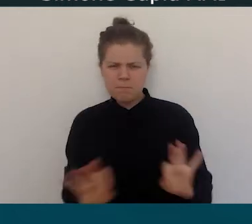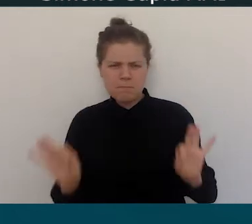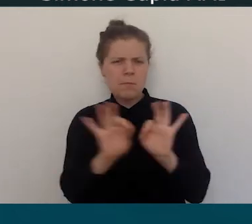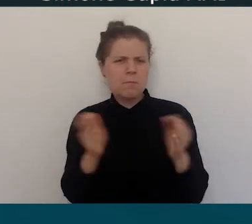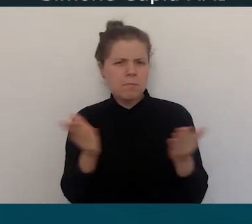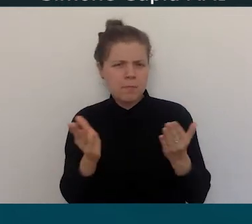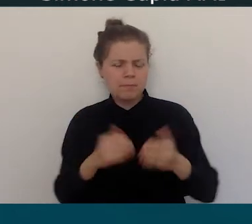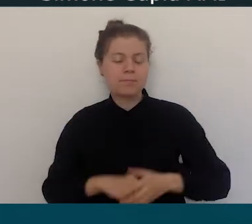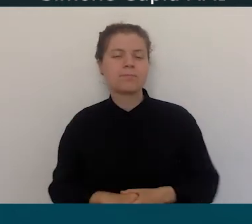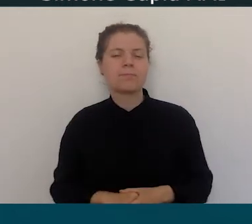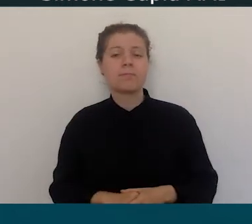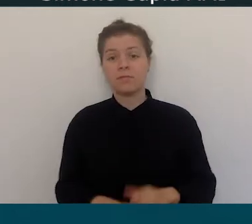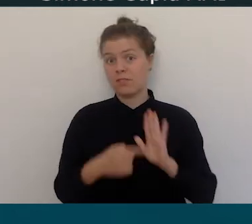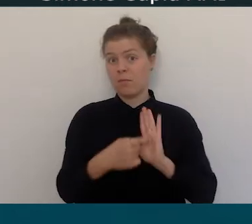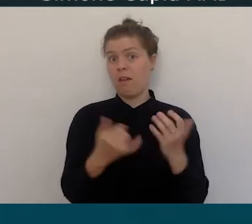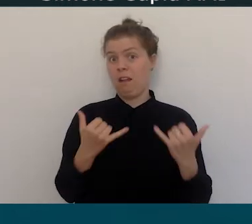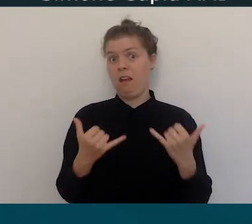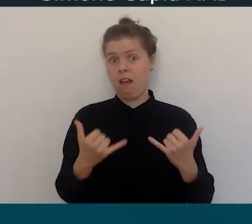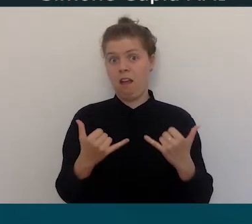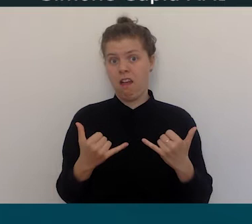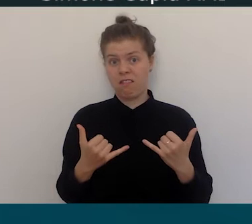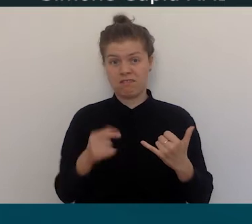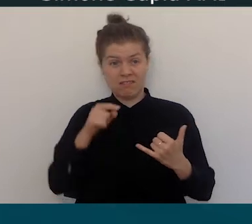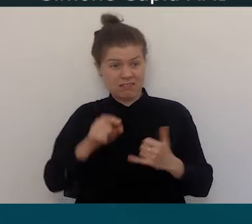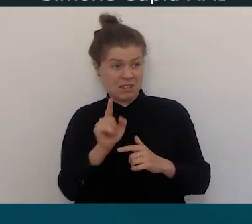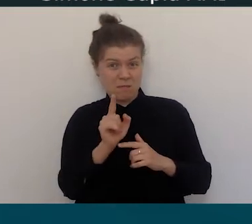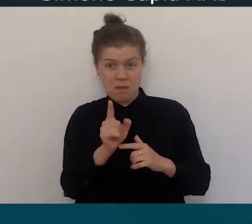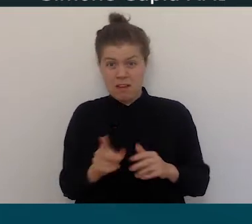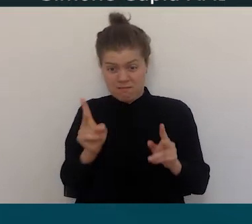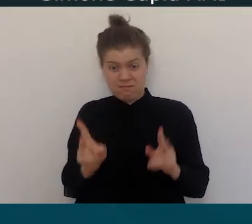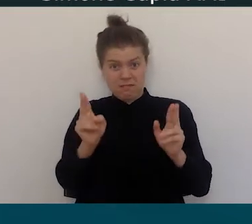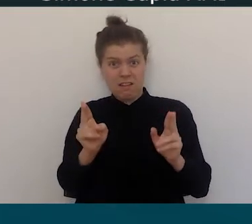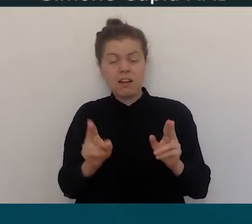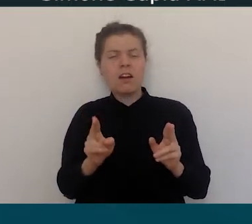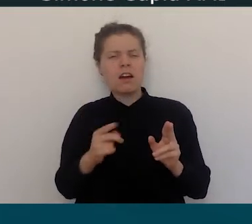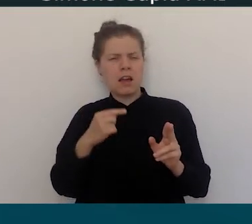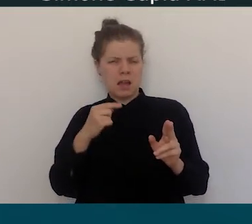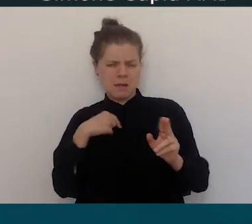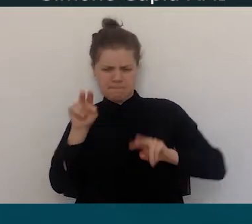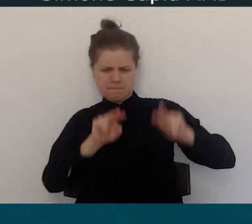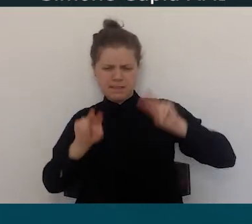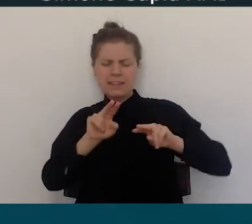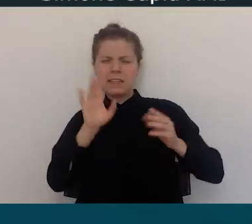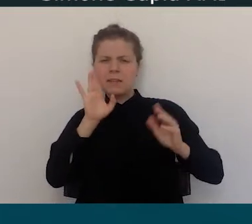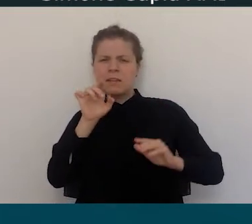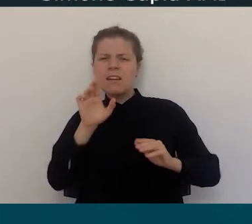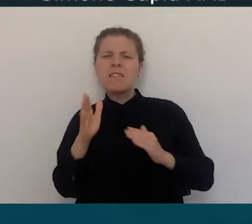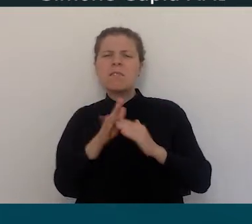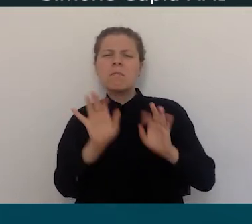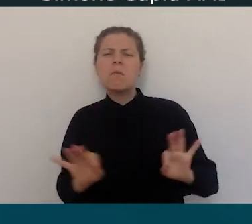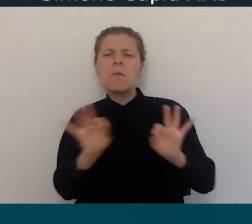If I were to take this exact moment in time, I would say that the most relevant thing that we're looking at is probably this